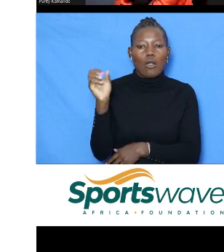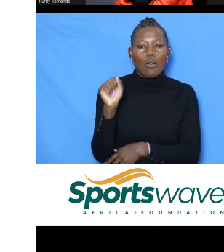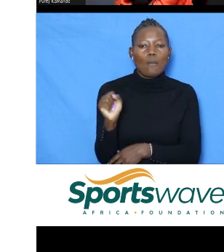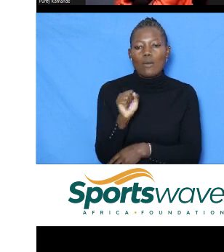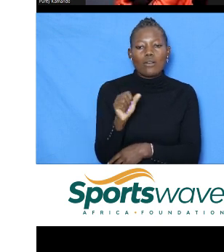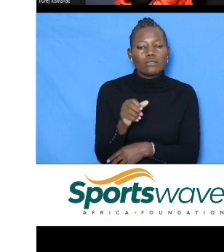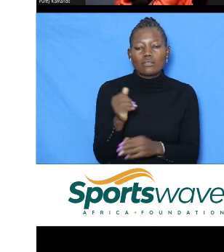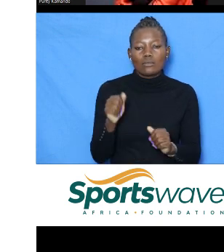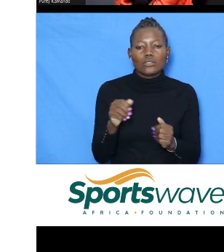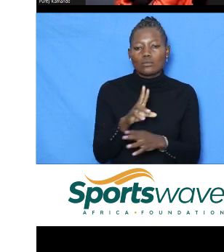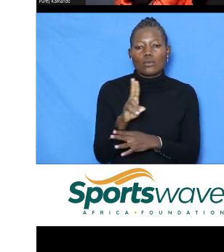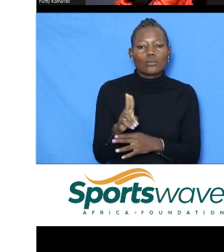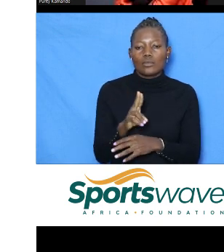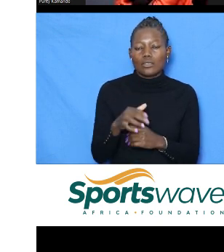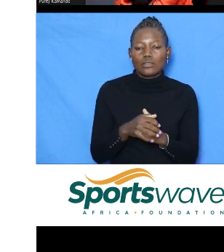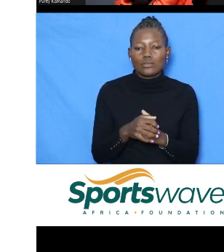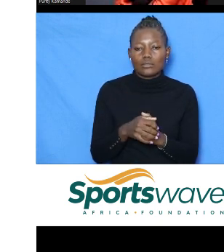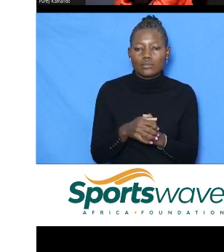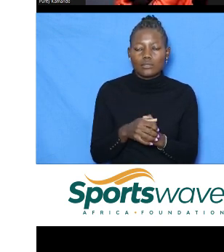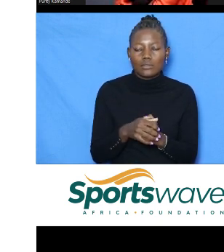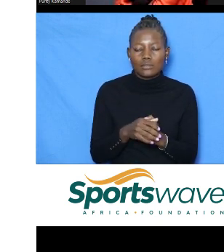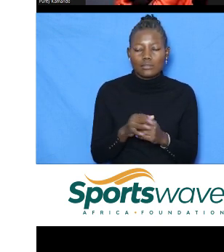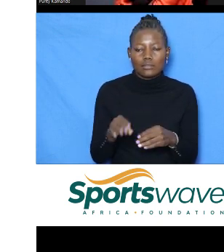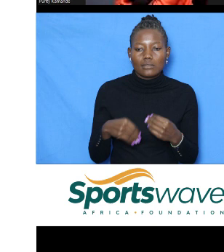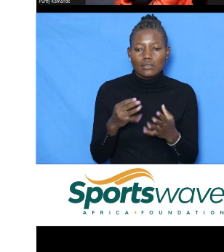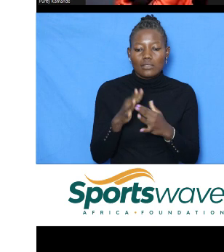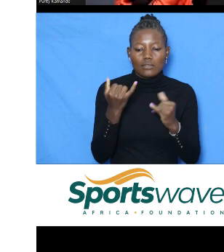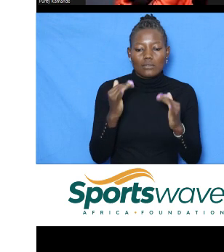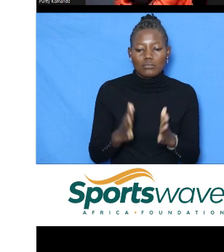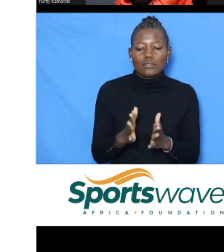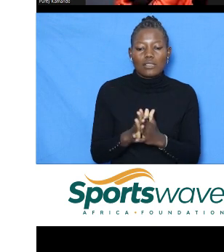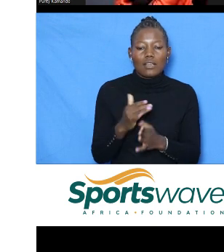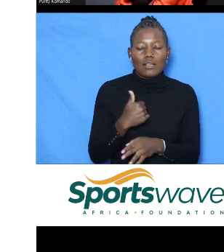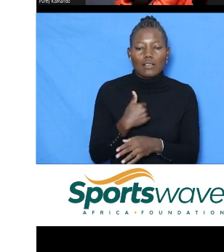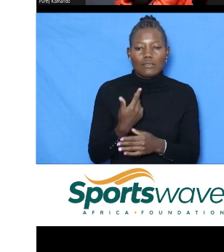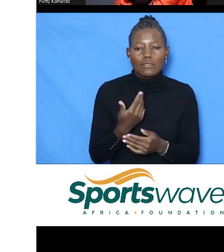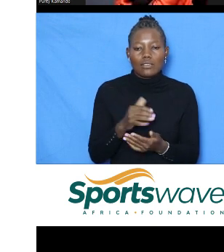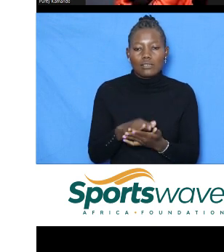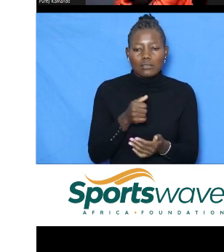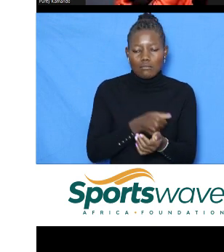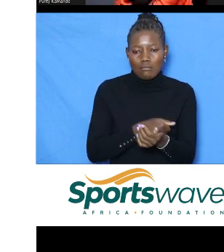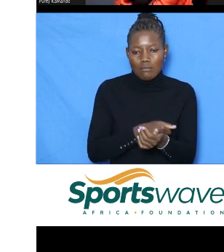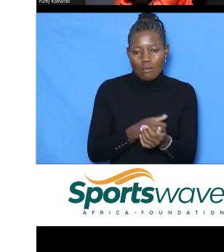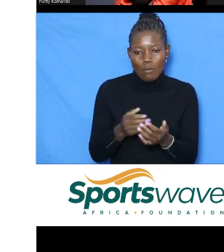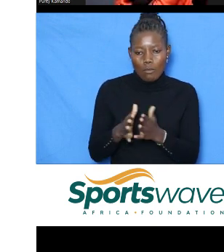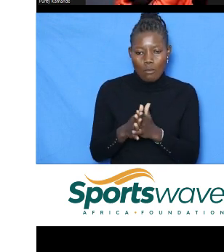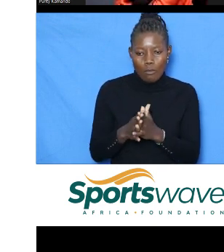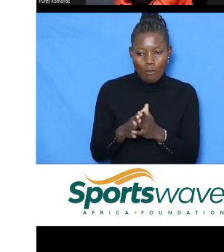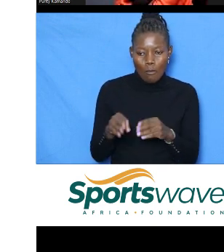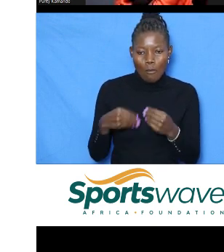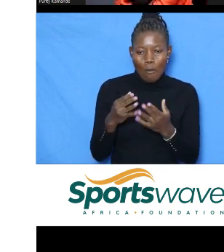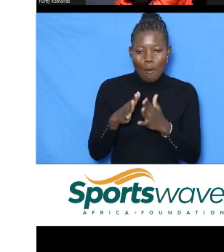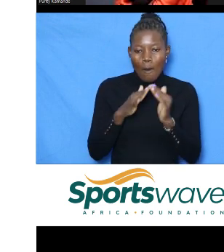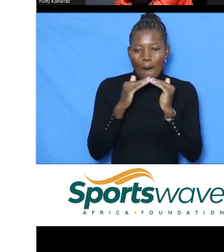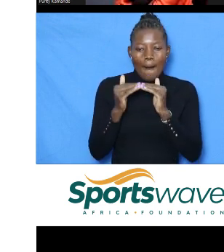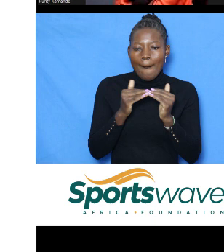hormones can be taken to give the athletes having a doping effect, giving them an unfair advantage. We have people engaging in